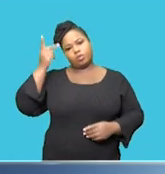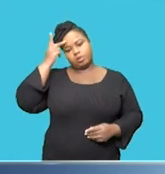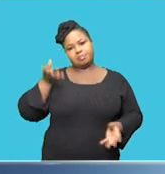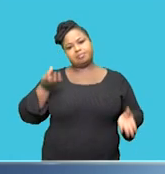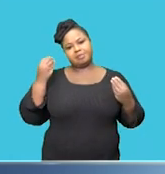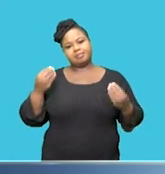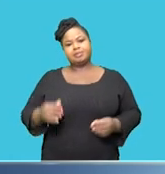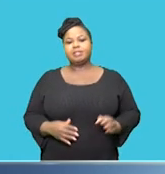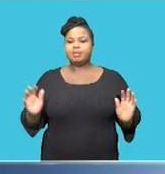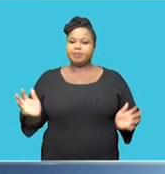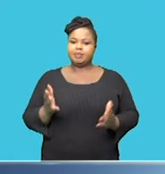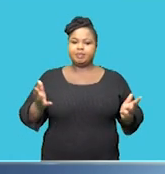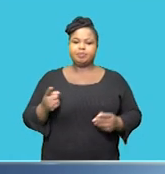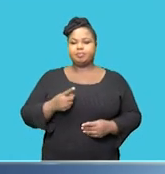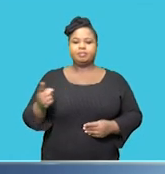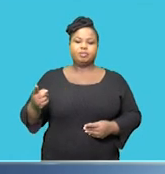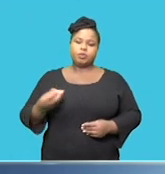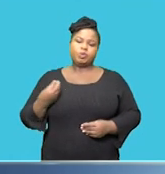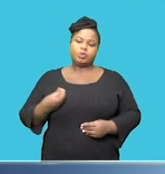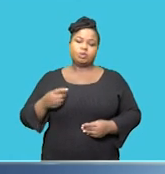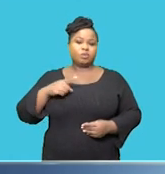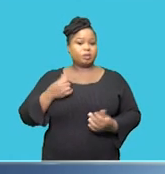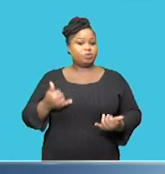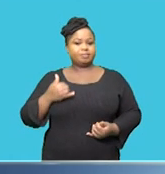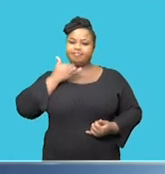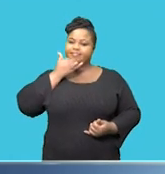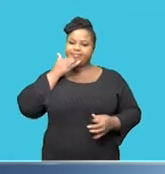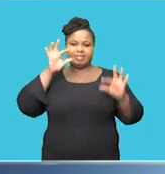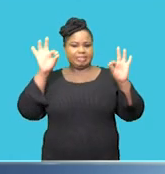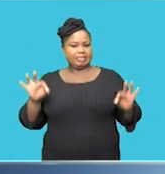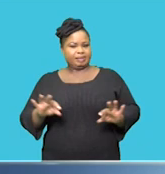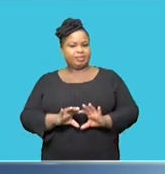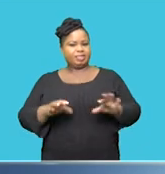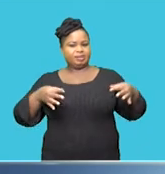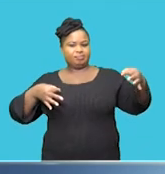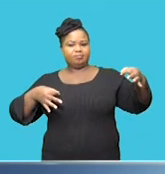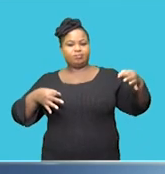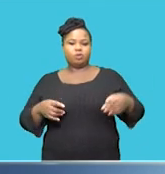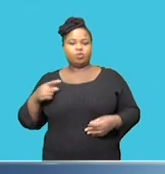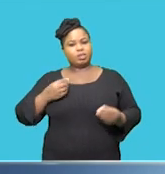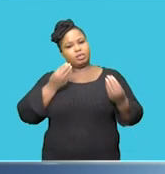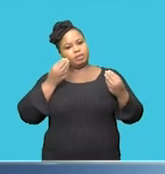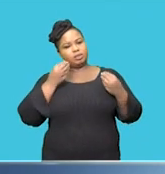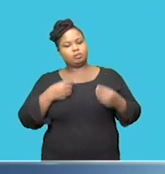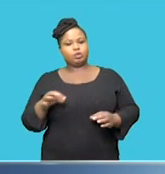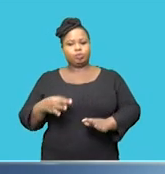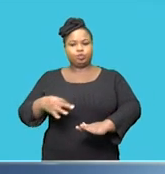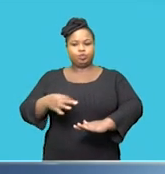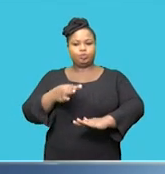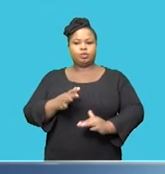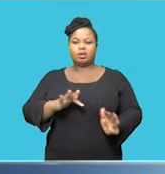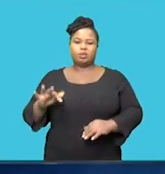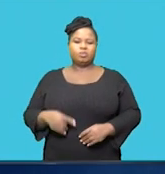knowledge. Girl, encourage wasoka ufela cause today ki tabile I got this certificate cause neki rutiwa huruka